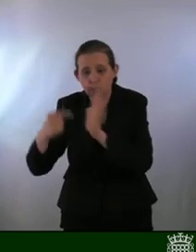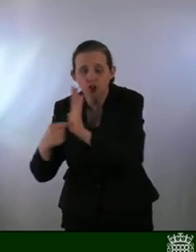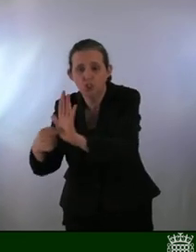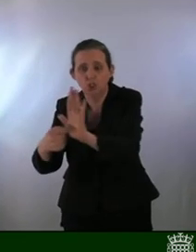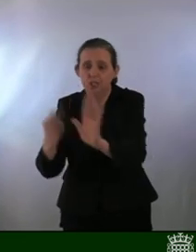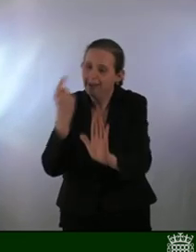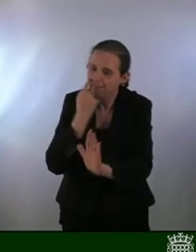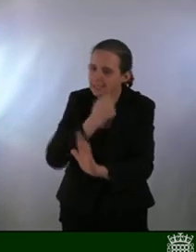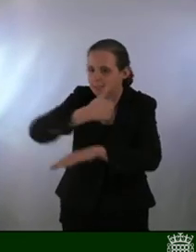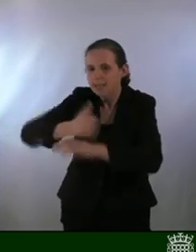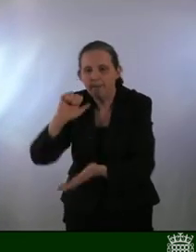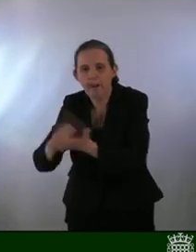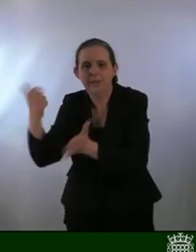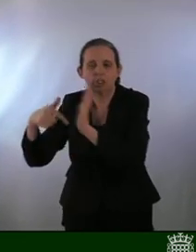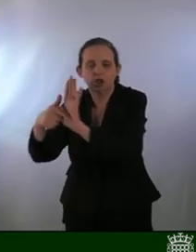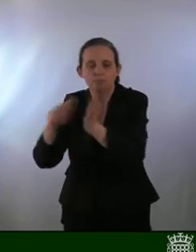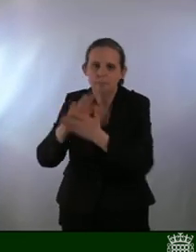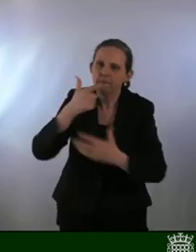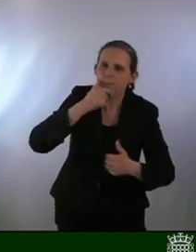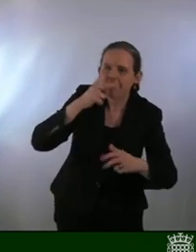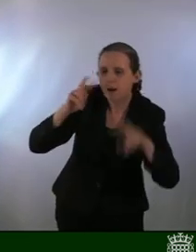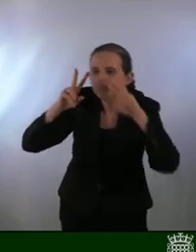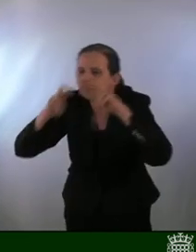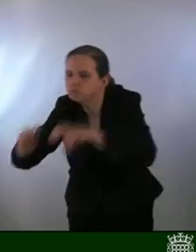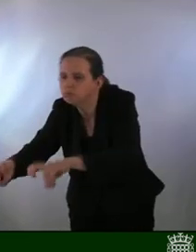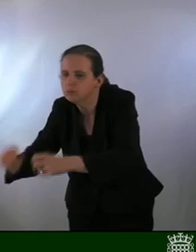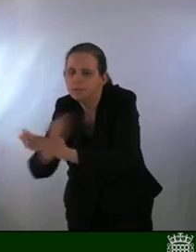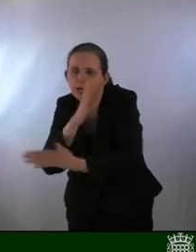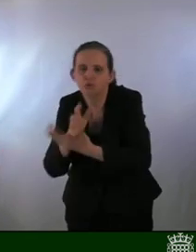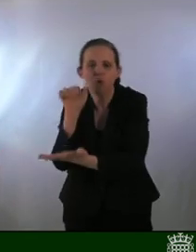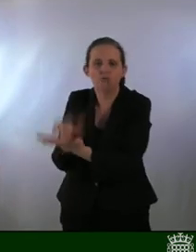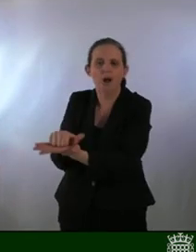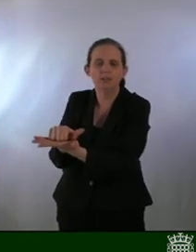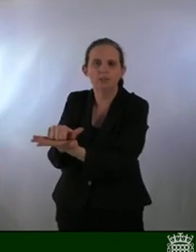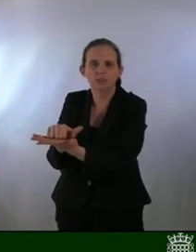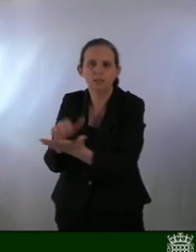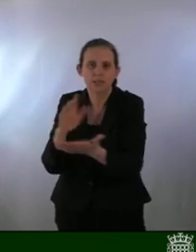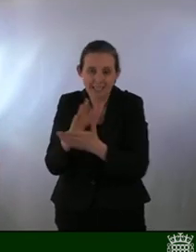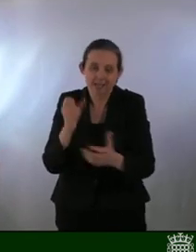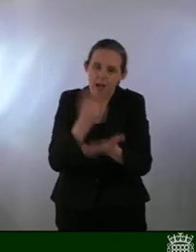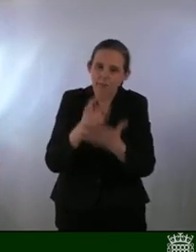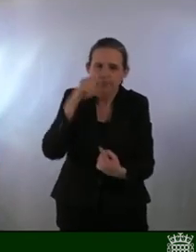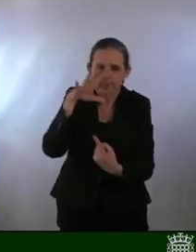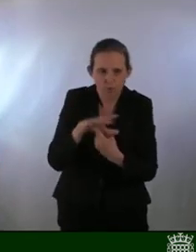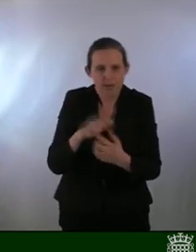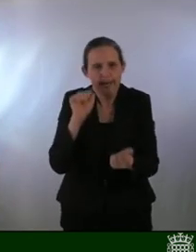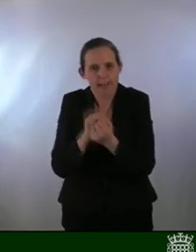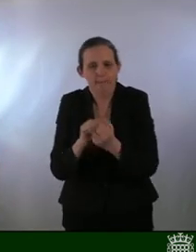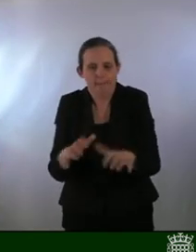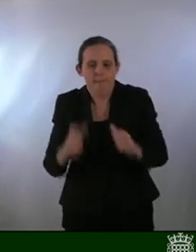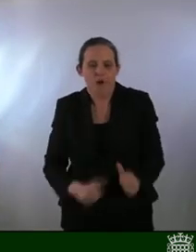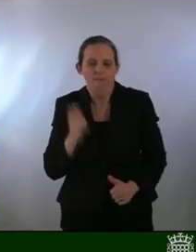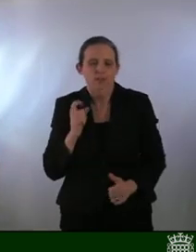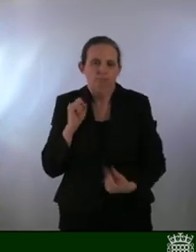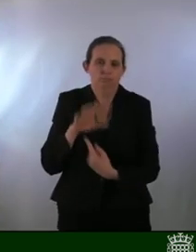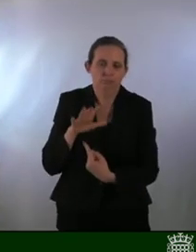base published, so it can be peer-reviewed and stress-tested? This is about maintaining public confidence. Can